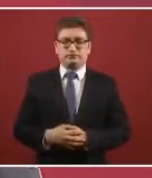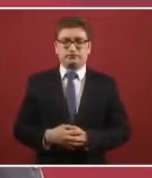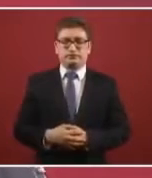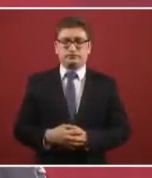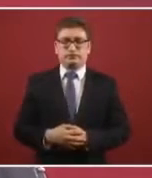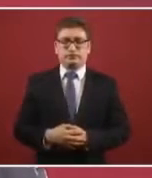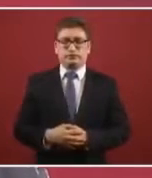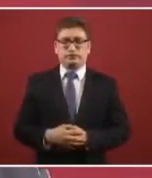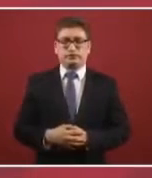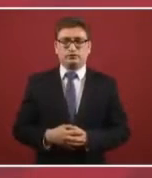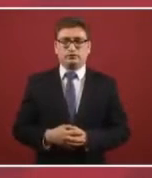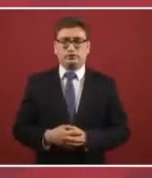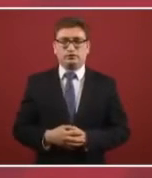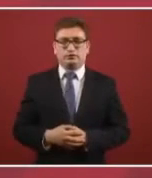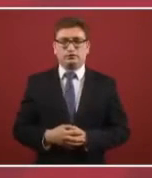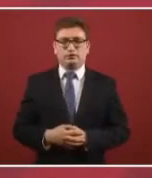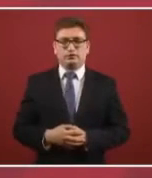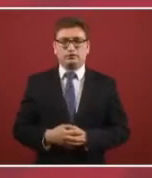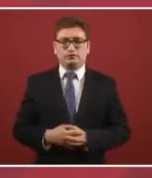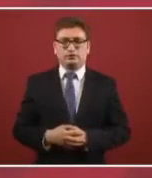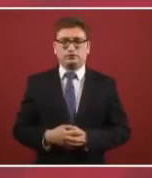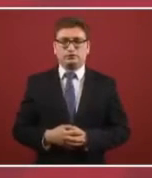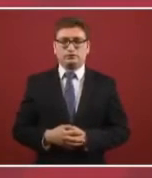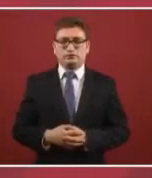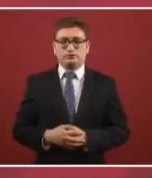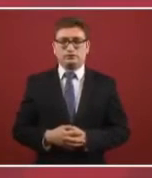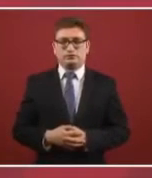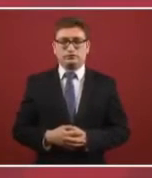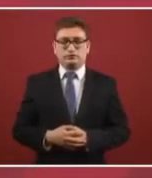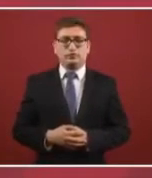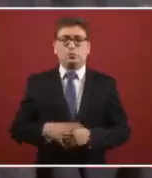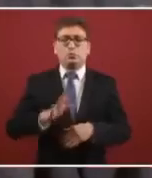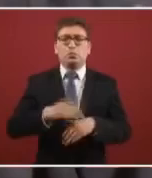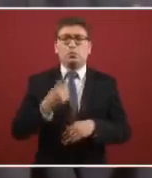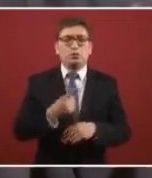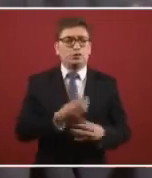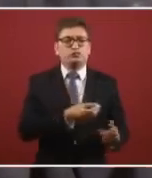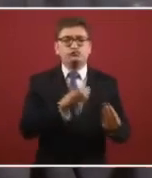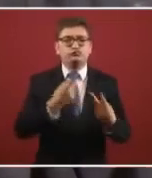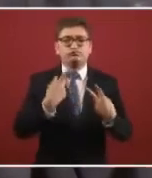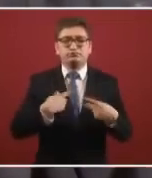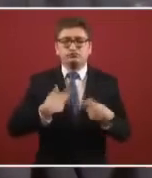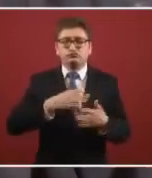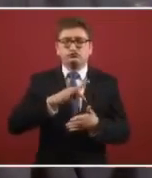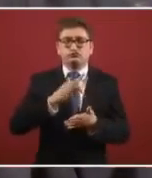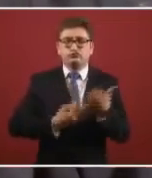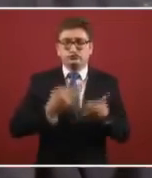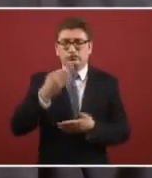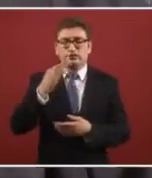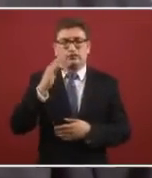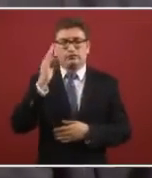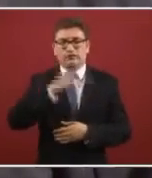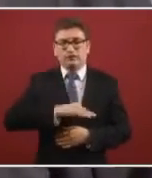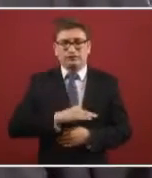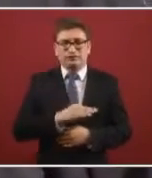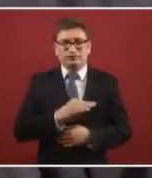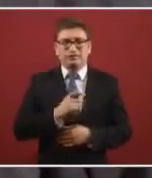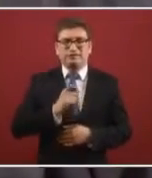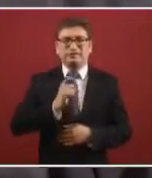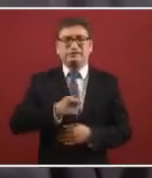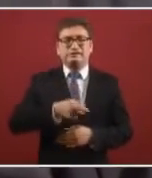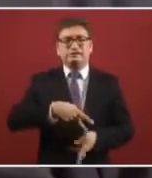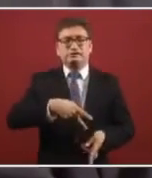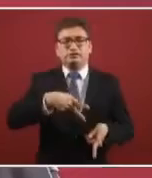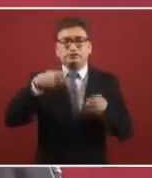million pesos due to the use of these false documentations. It's a